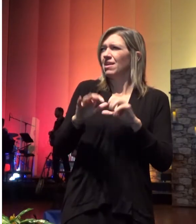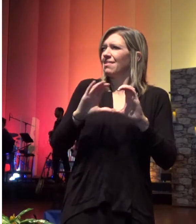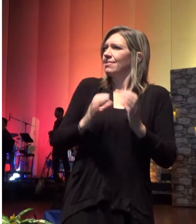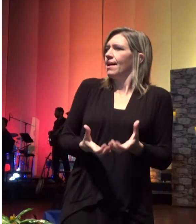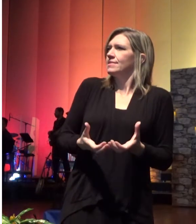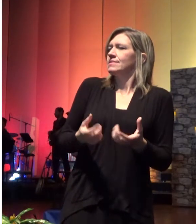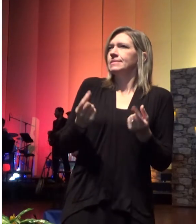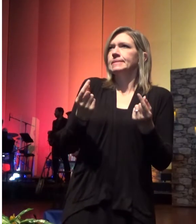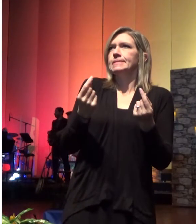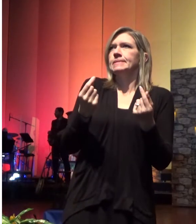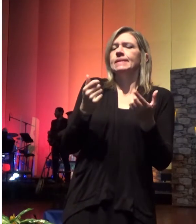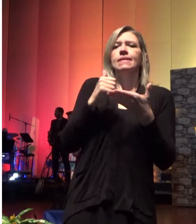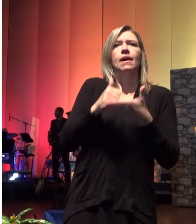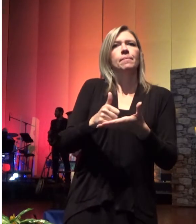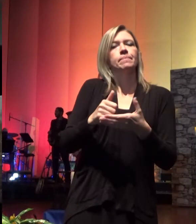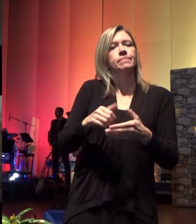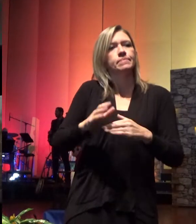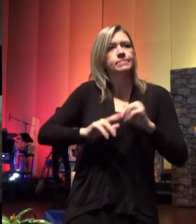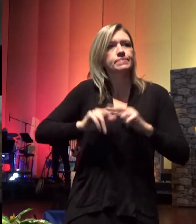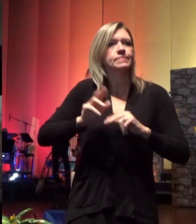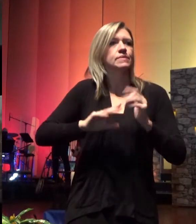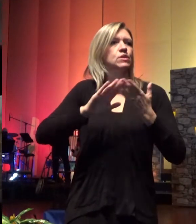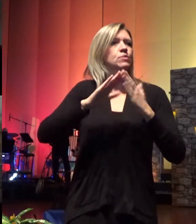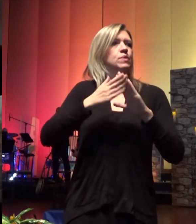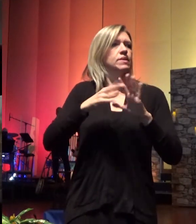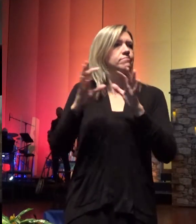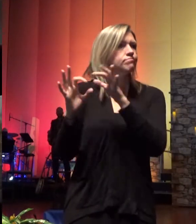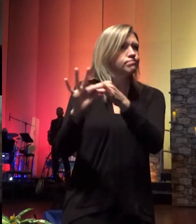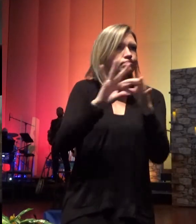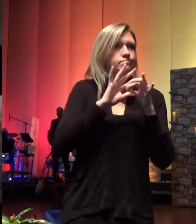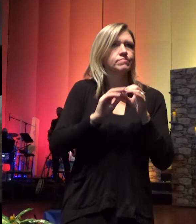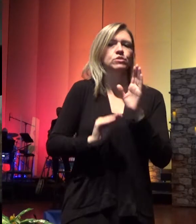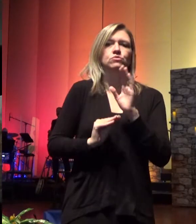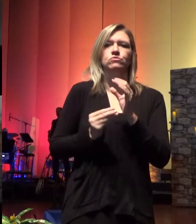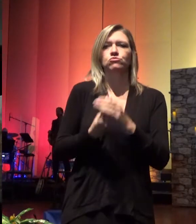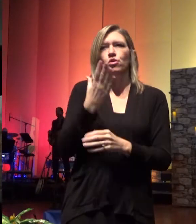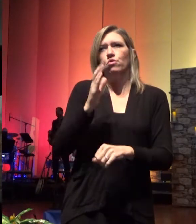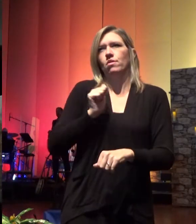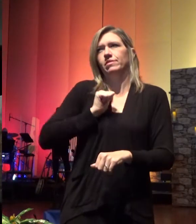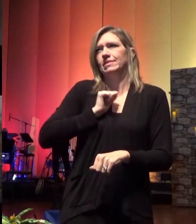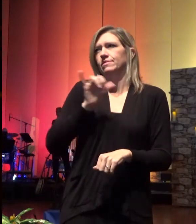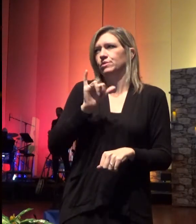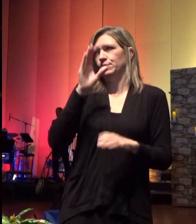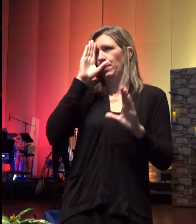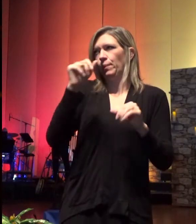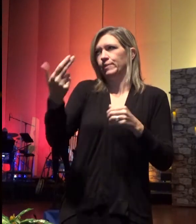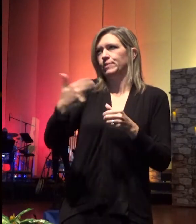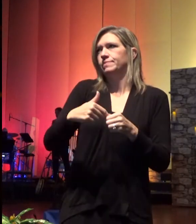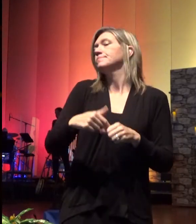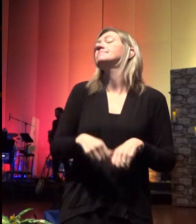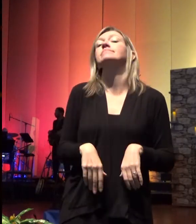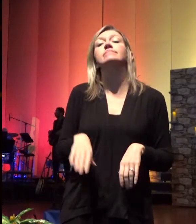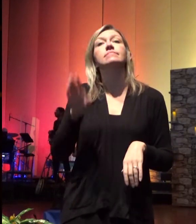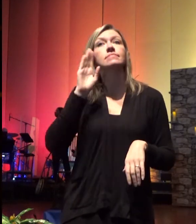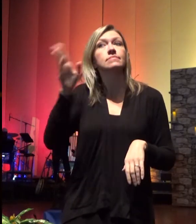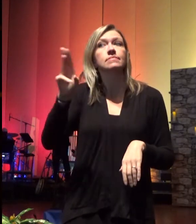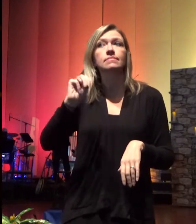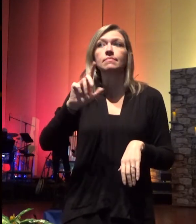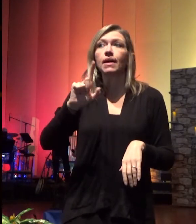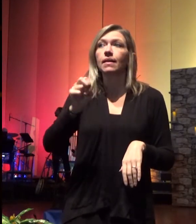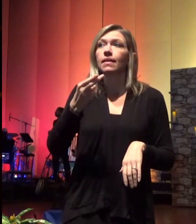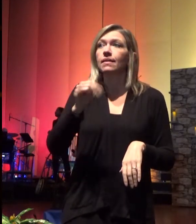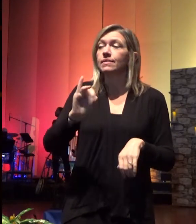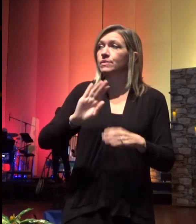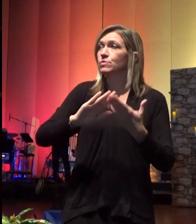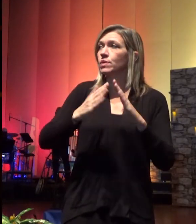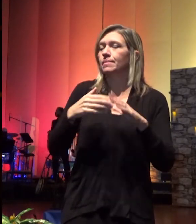build community, make connections, and grow ourselves. We hope you'll join us for them. Mile High community, I am happy to announce